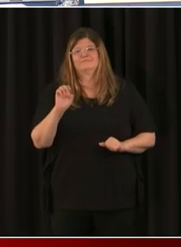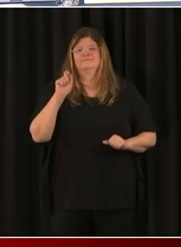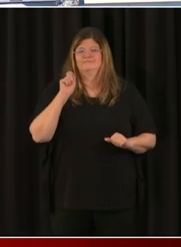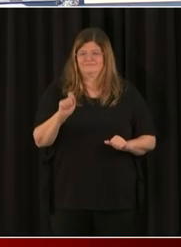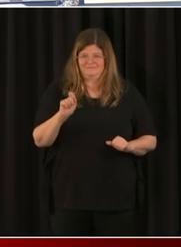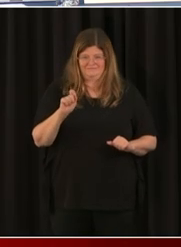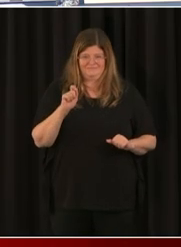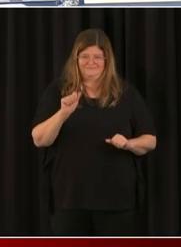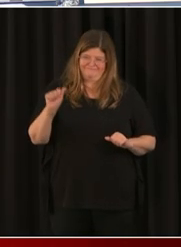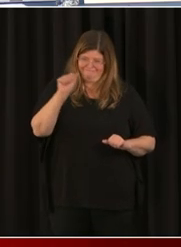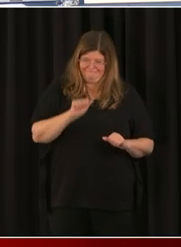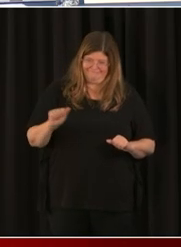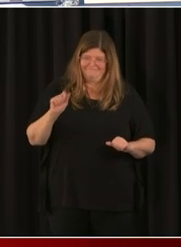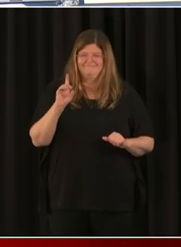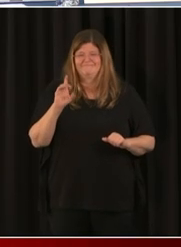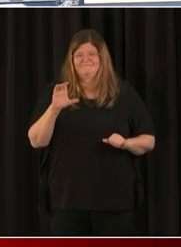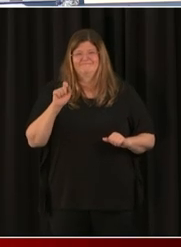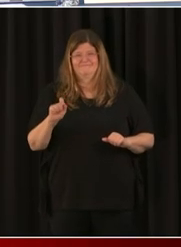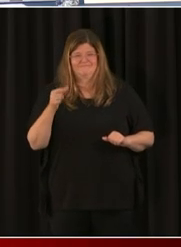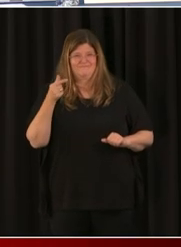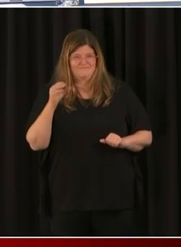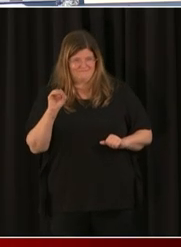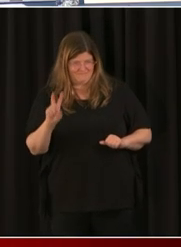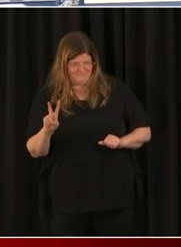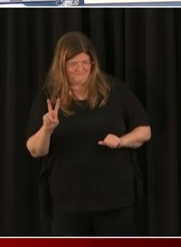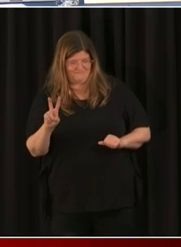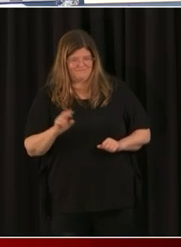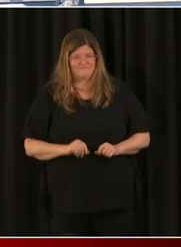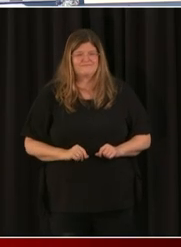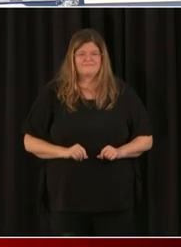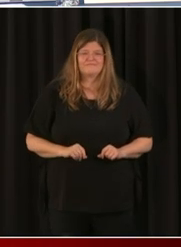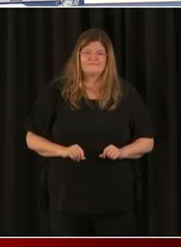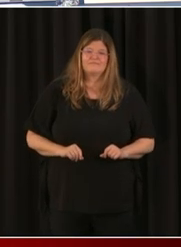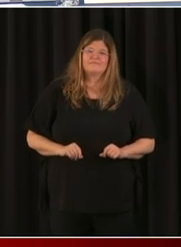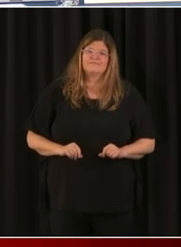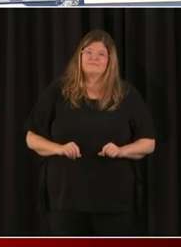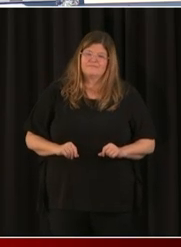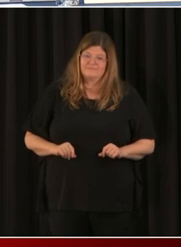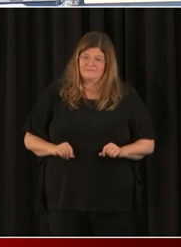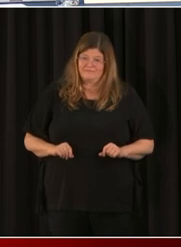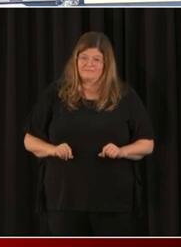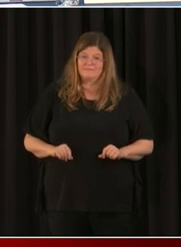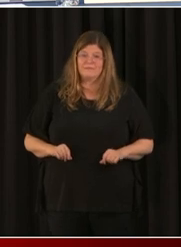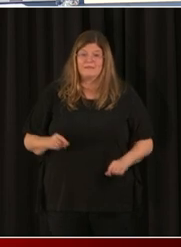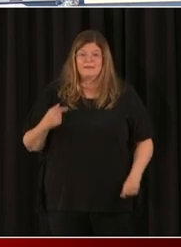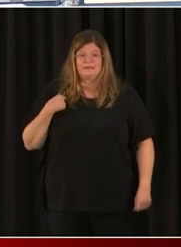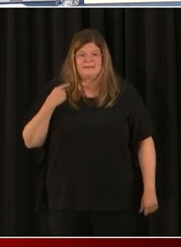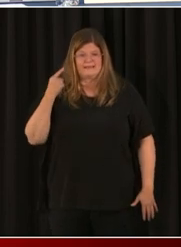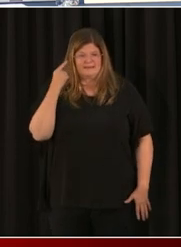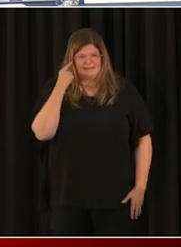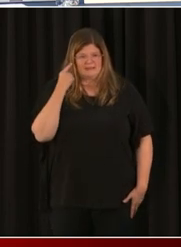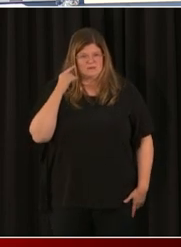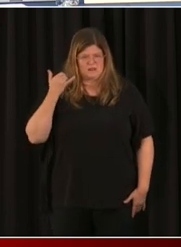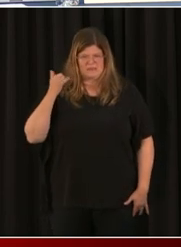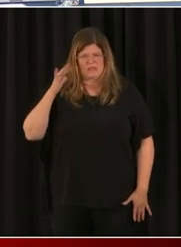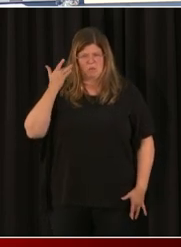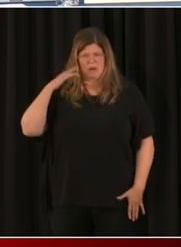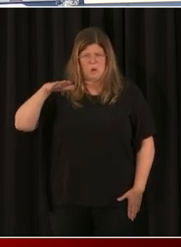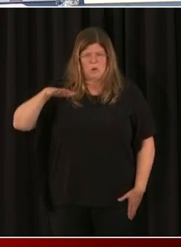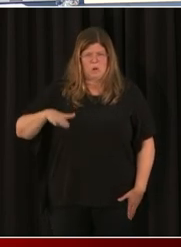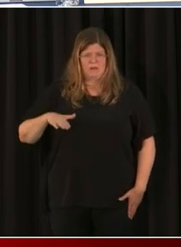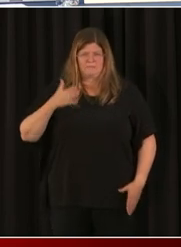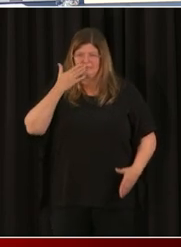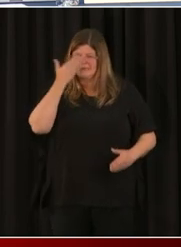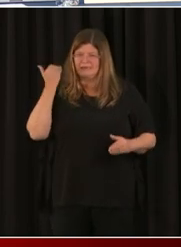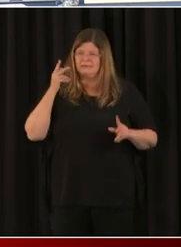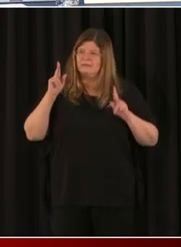why 64% of those appointments are not scheduled, we think that it may be a function of